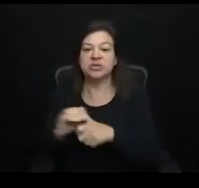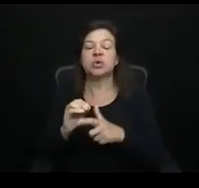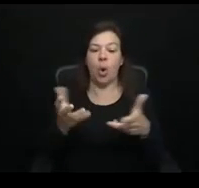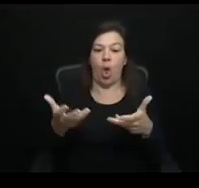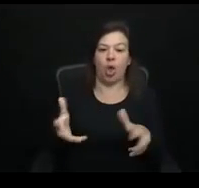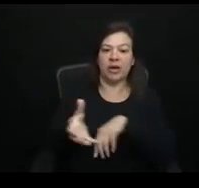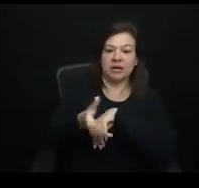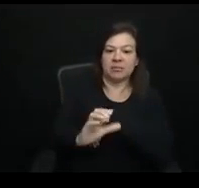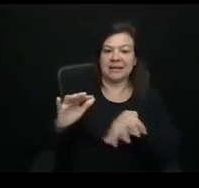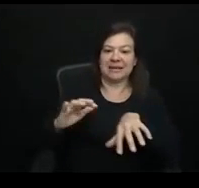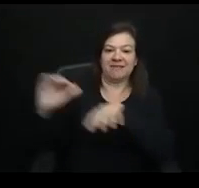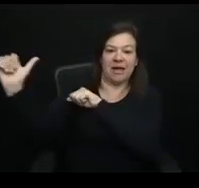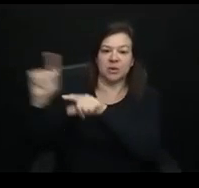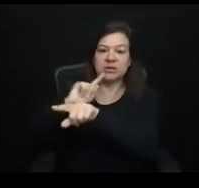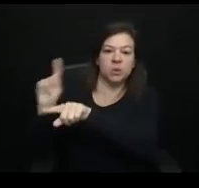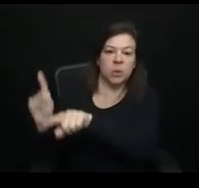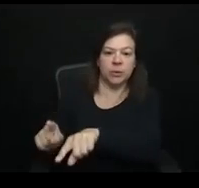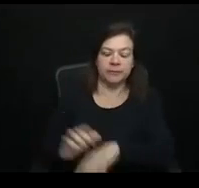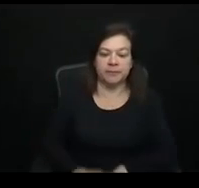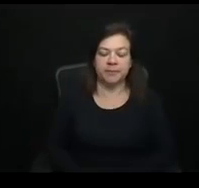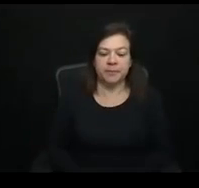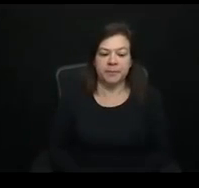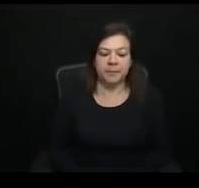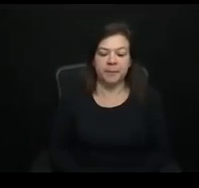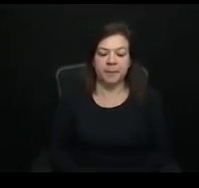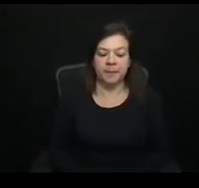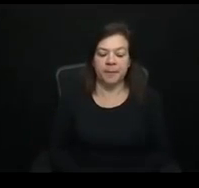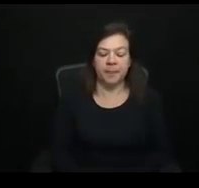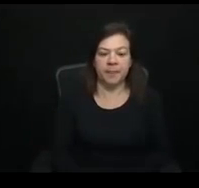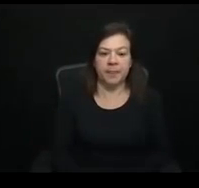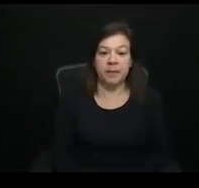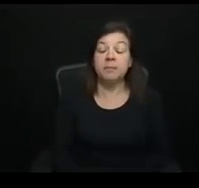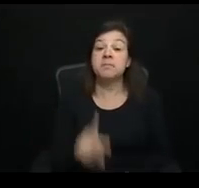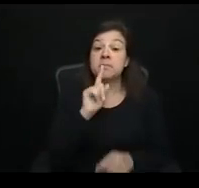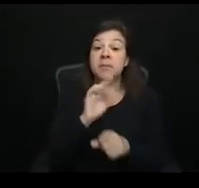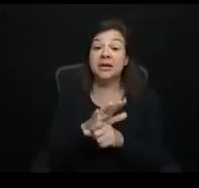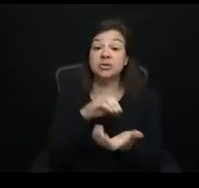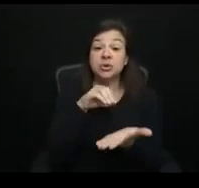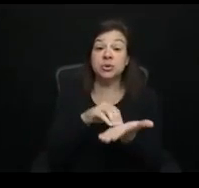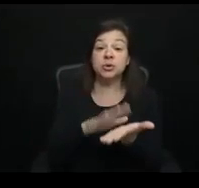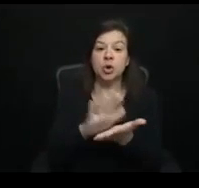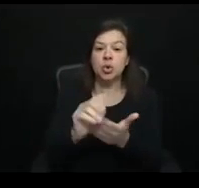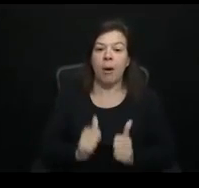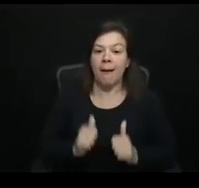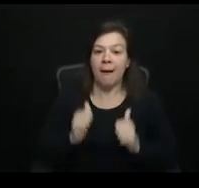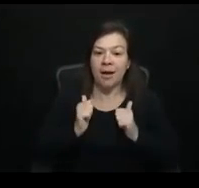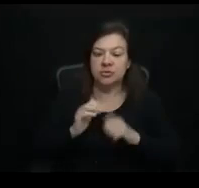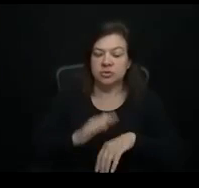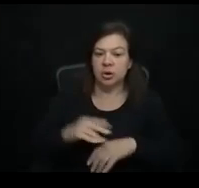up. It is very important that you make sure that you add your address on the profile